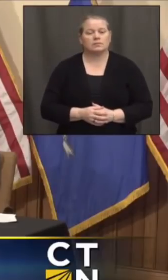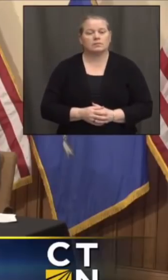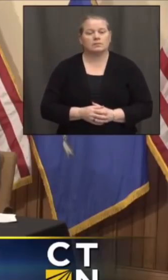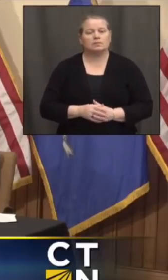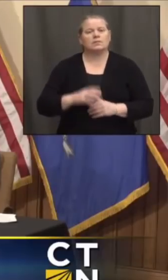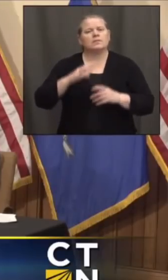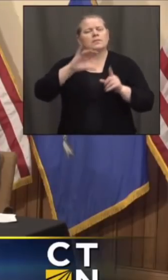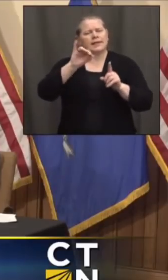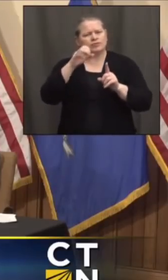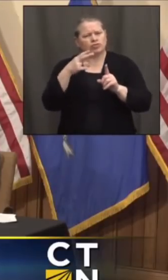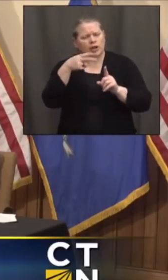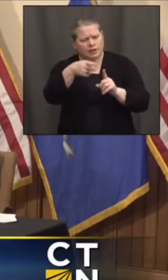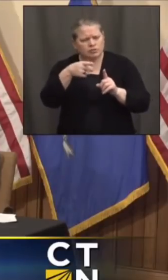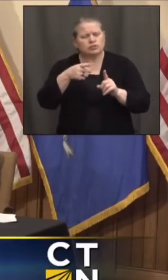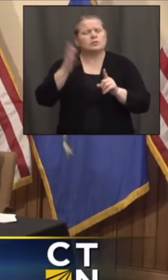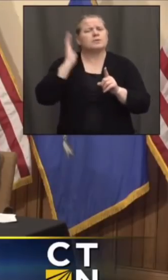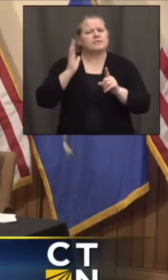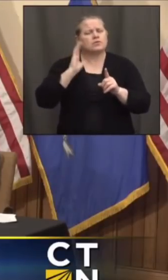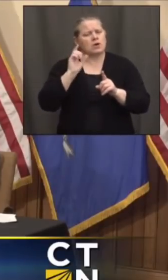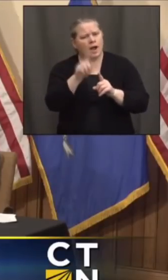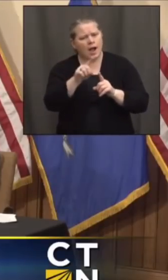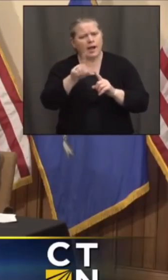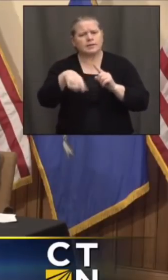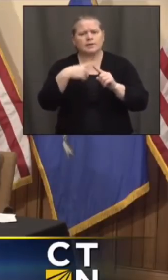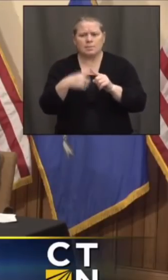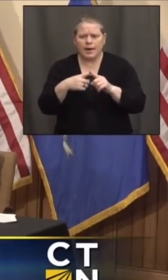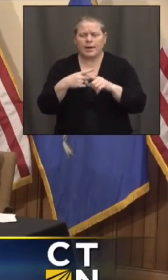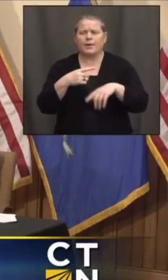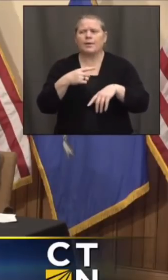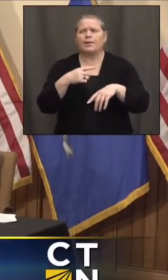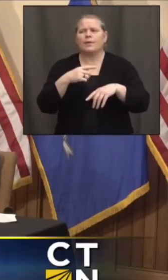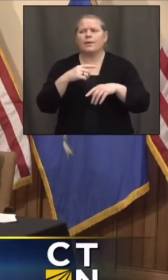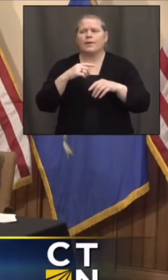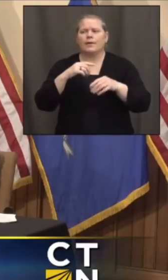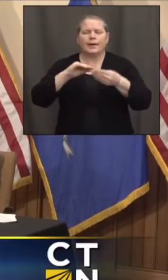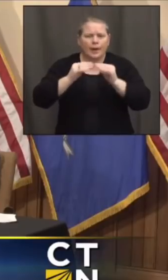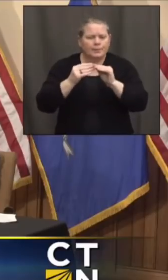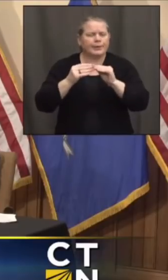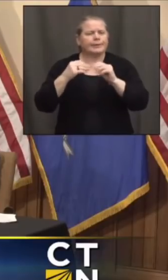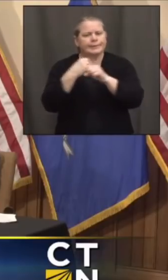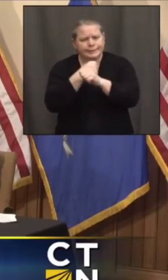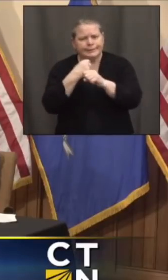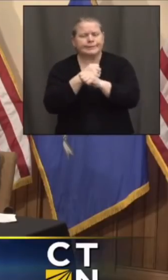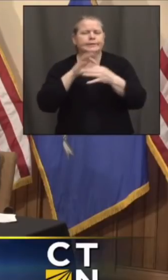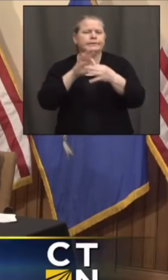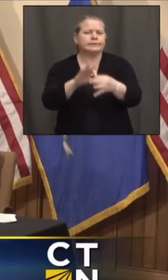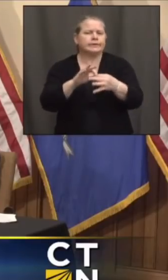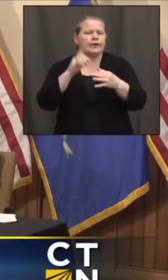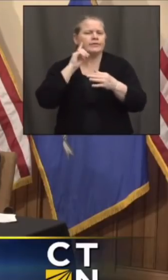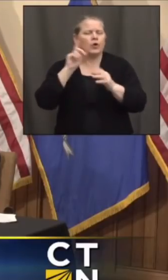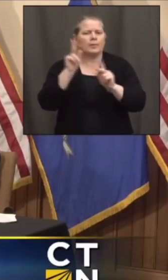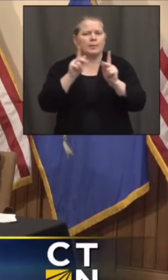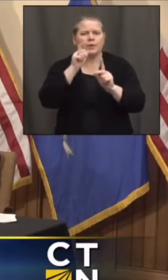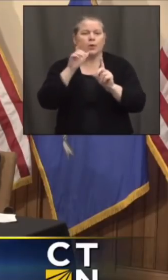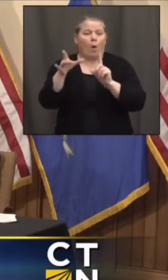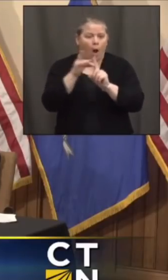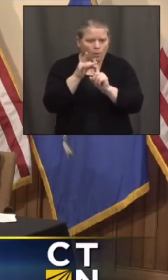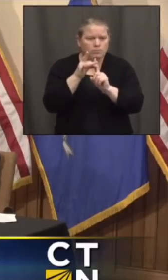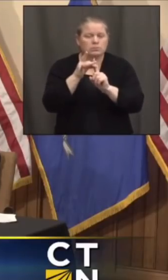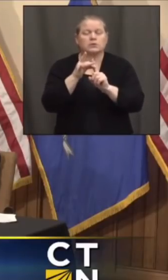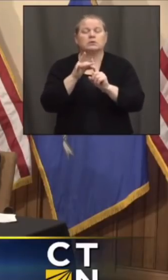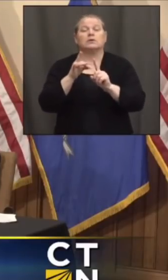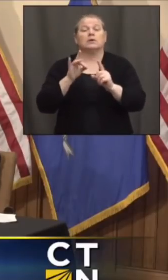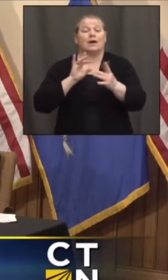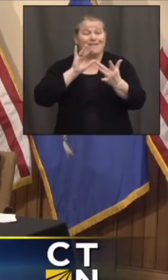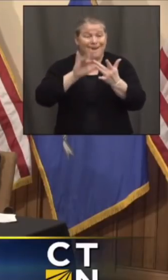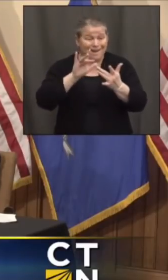compiling reports and statistics on contract tracing. I'm just wondering sort of where do things stand there? Are there